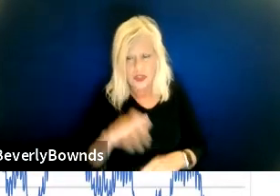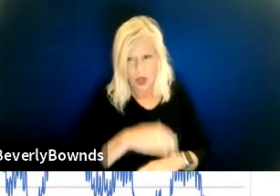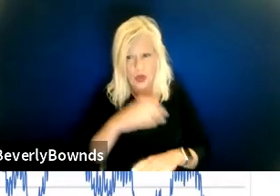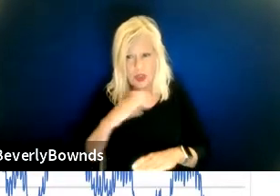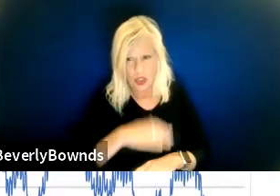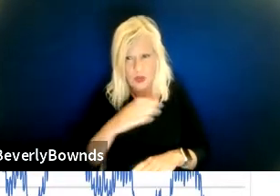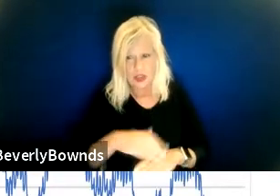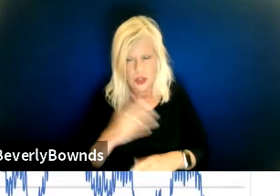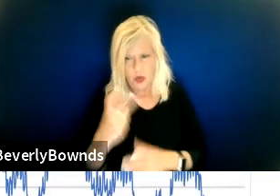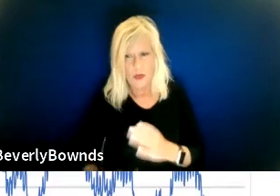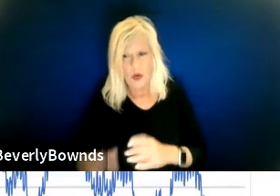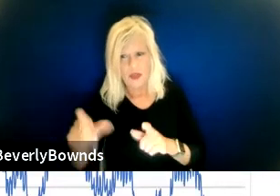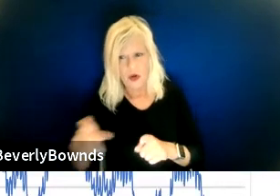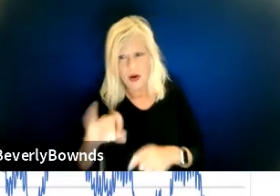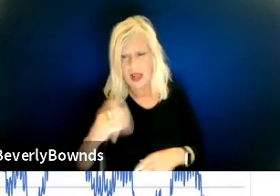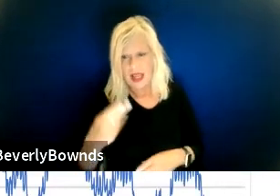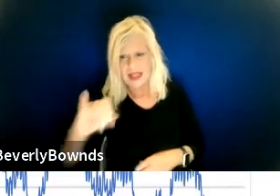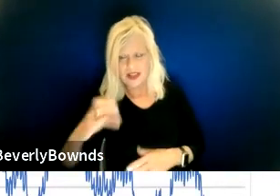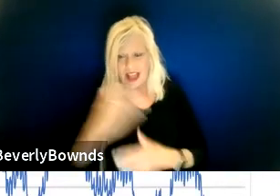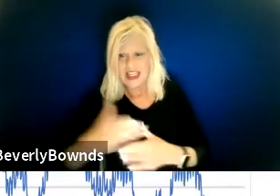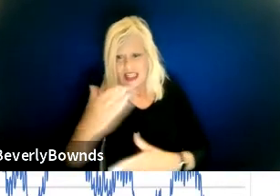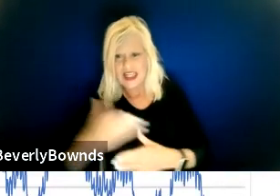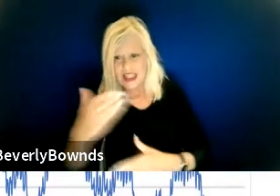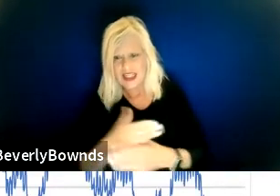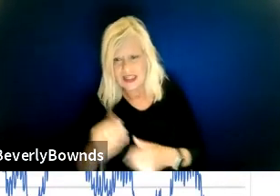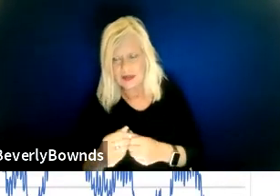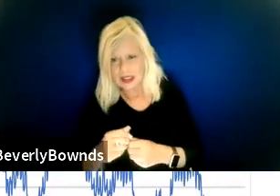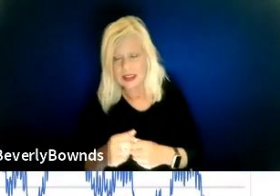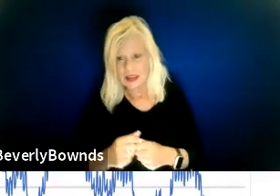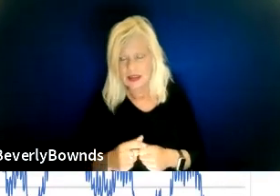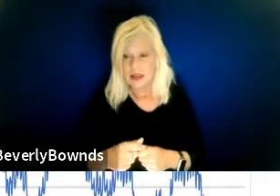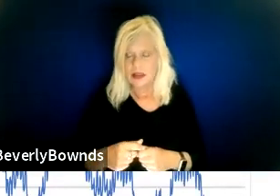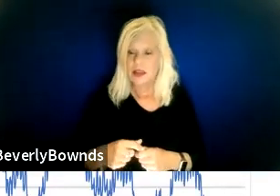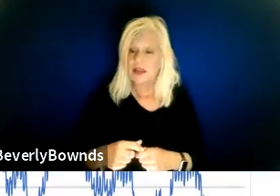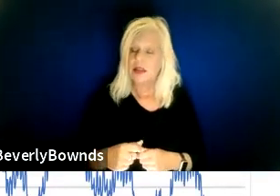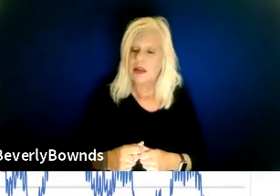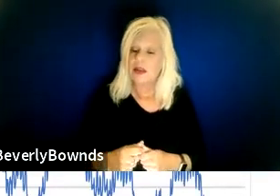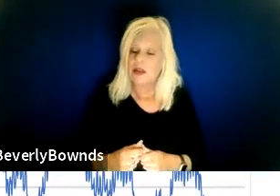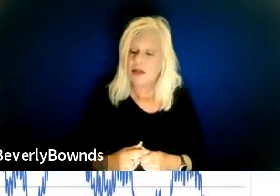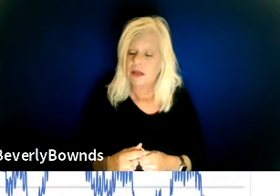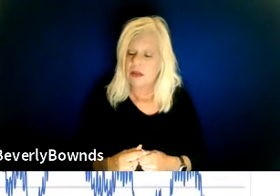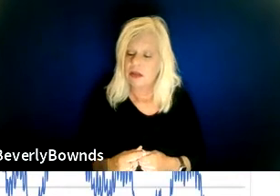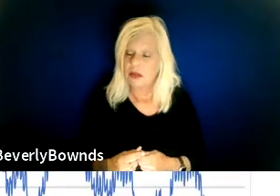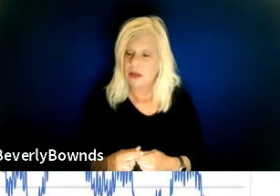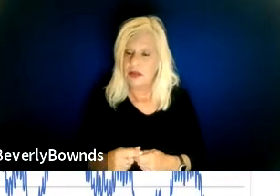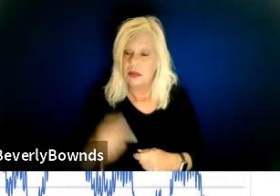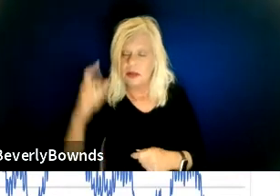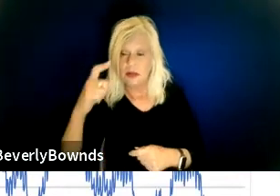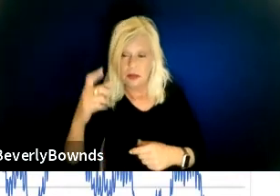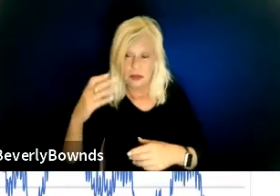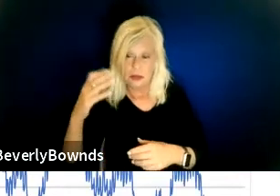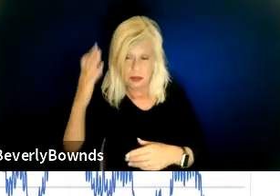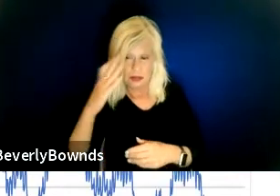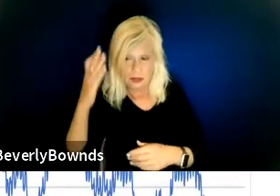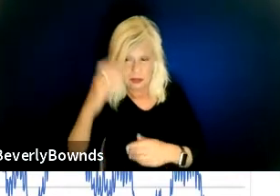hallmark of that IHI phenomena, where the harder the non-lesion cortex tries to accomplish this task,